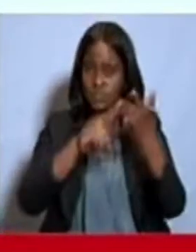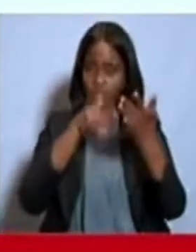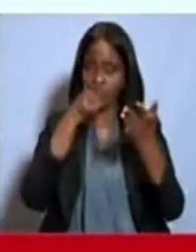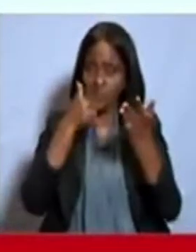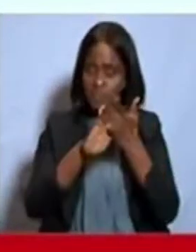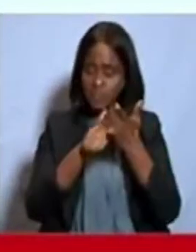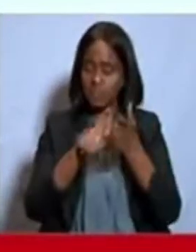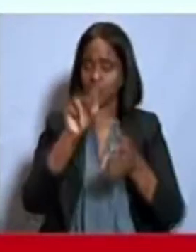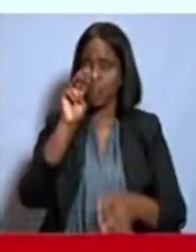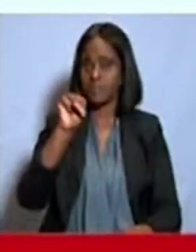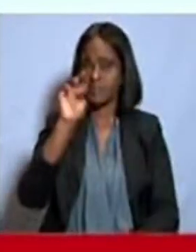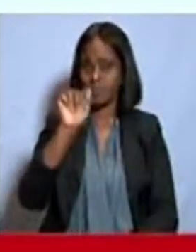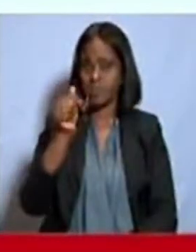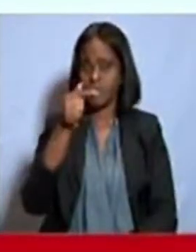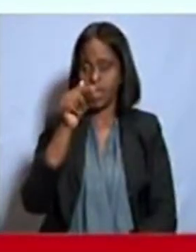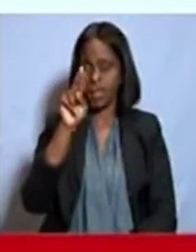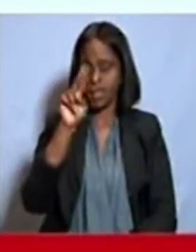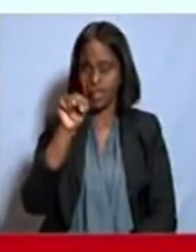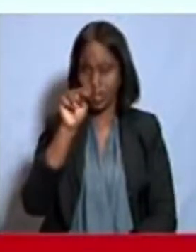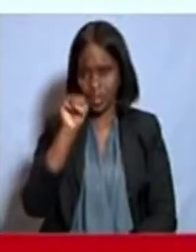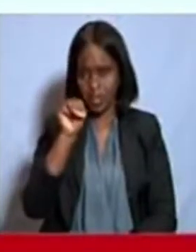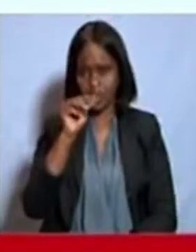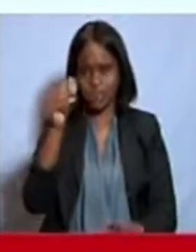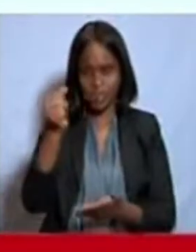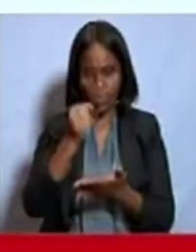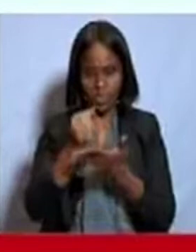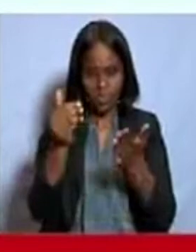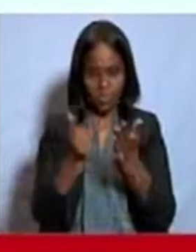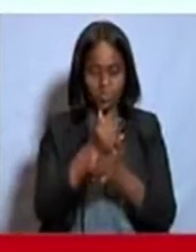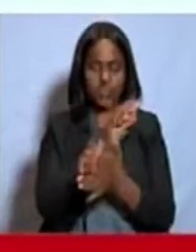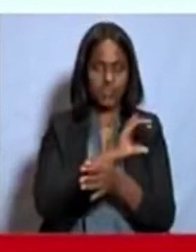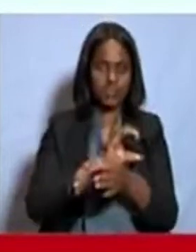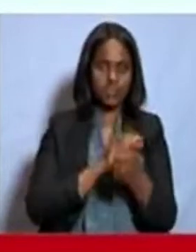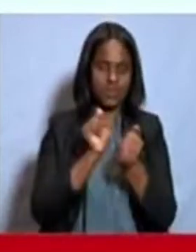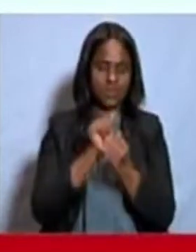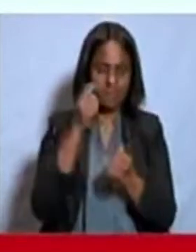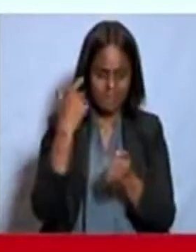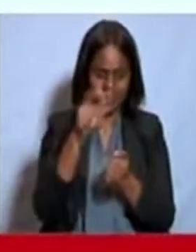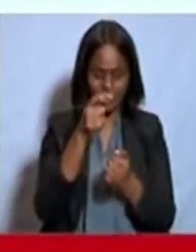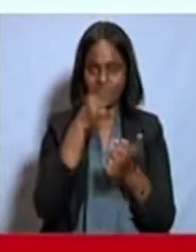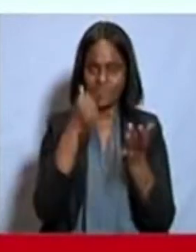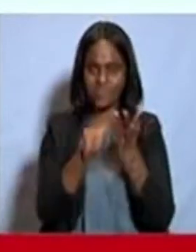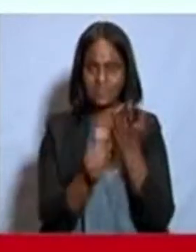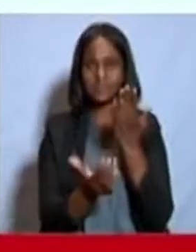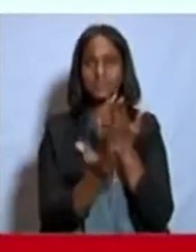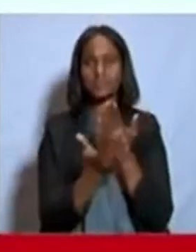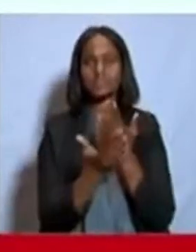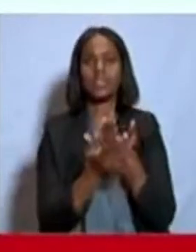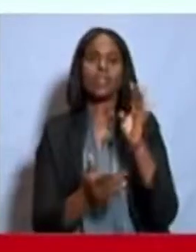Magnum, contract for new company, and charge letter, Appendix 4.